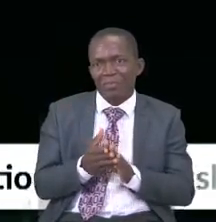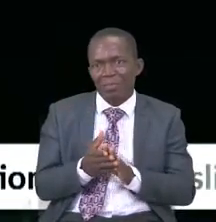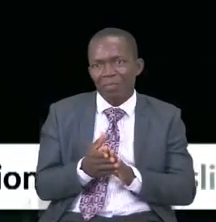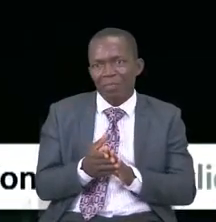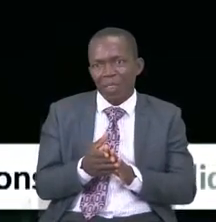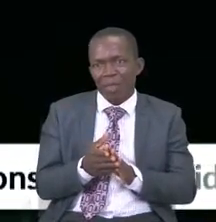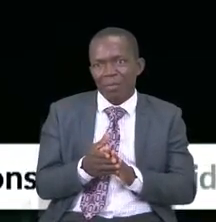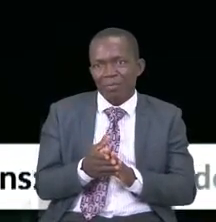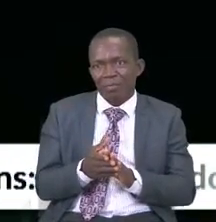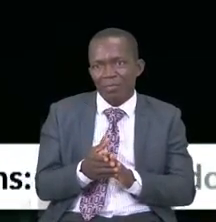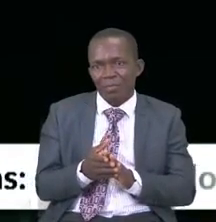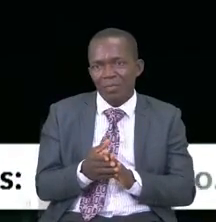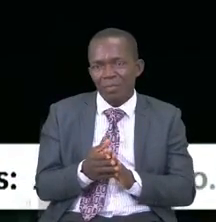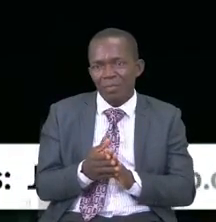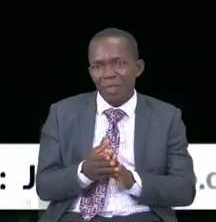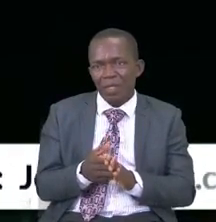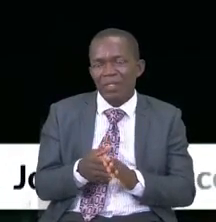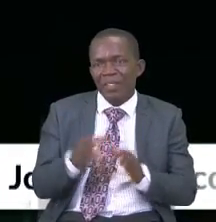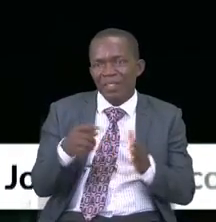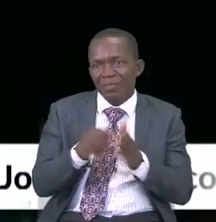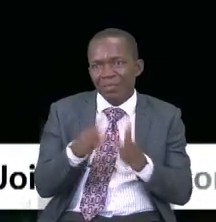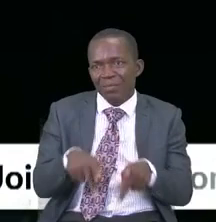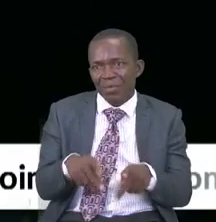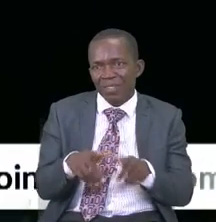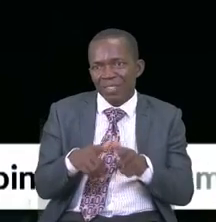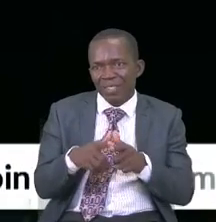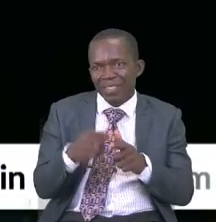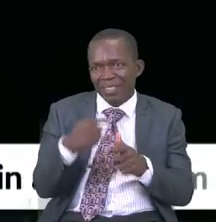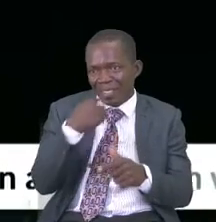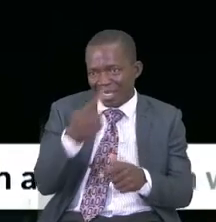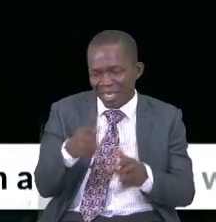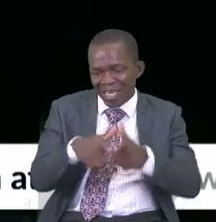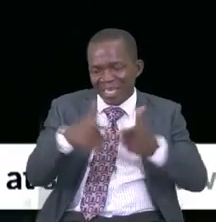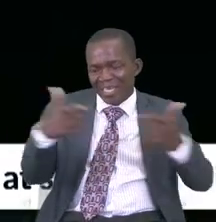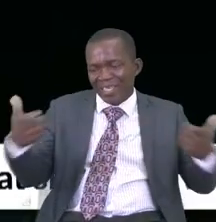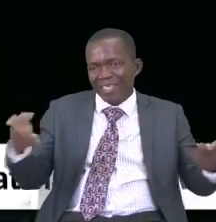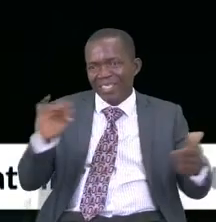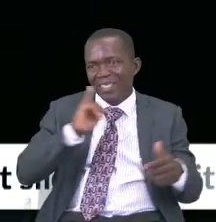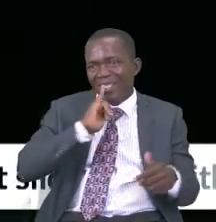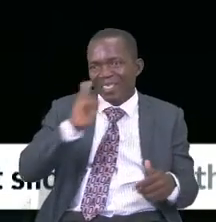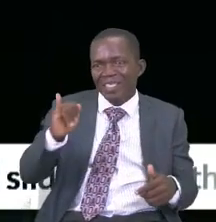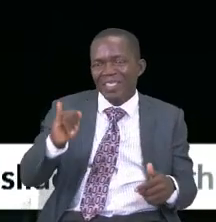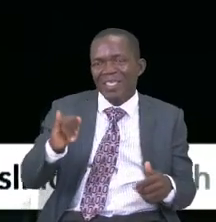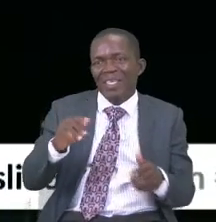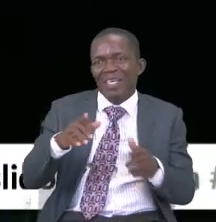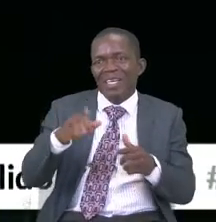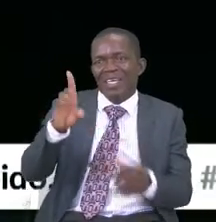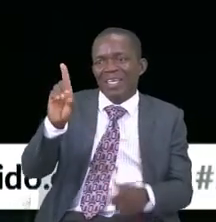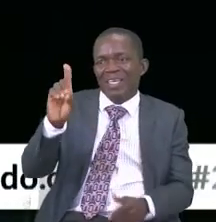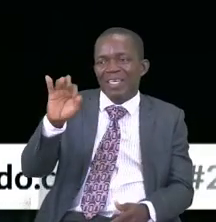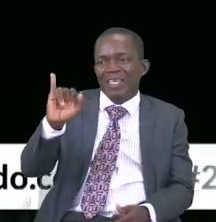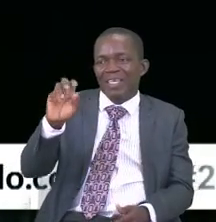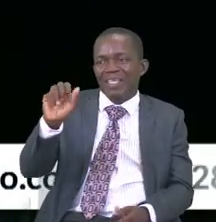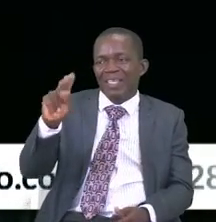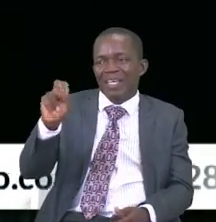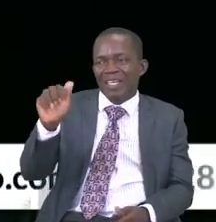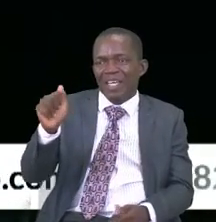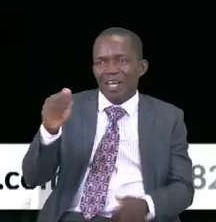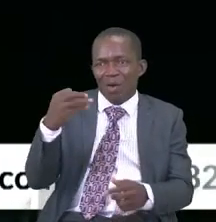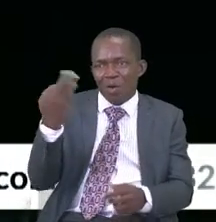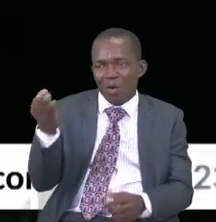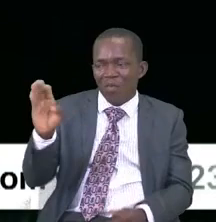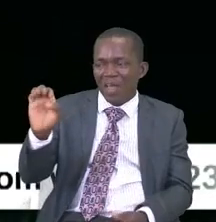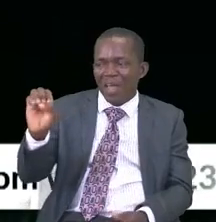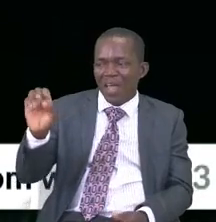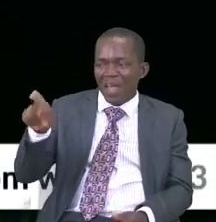is Diana of the Ephesians. The Holy Ghost said, I'm coming. Wait for me. I'm preparing some men here, some young adults. They're here.